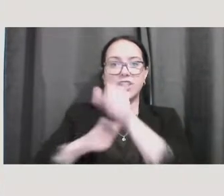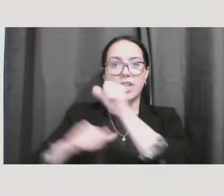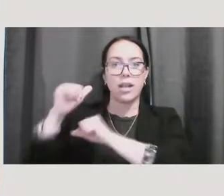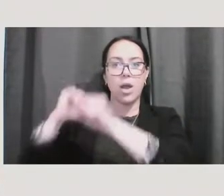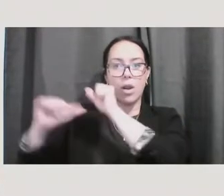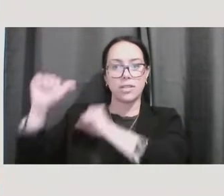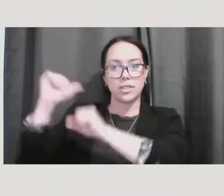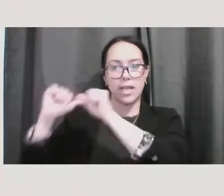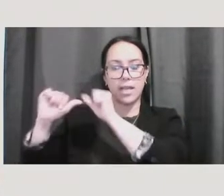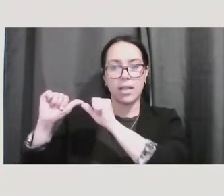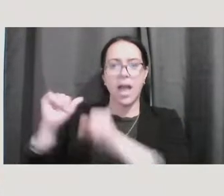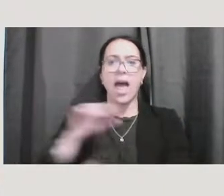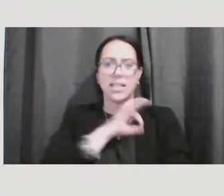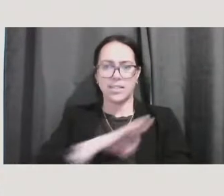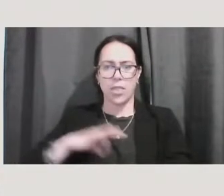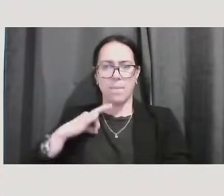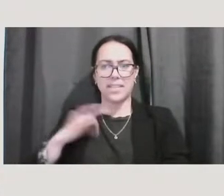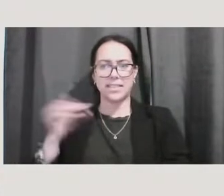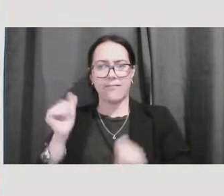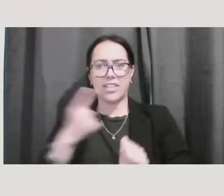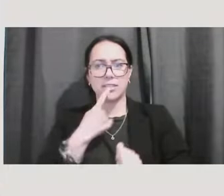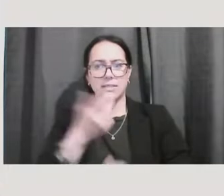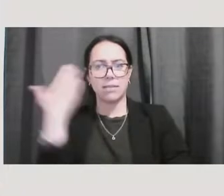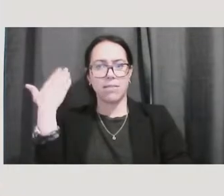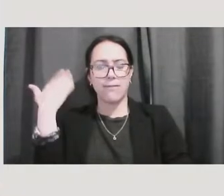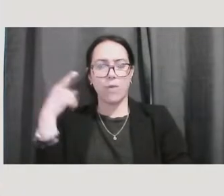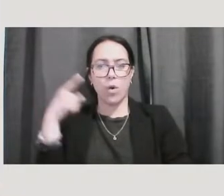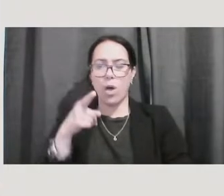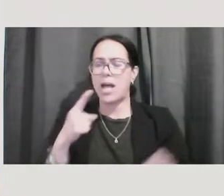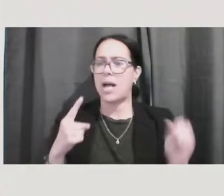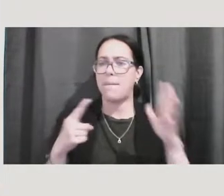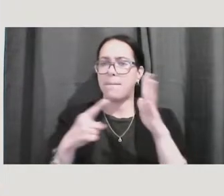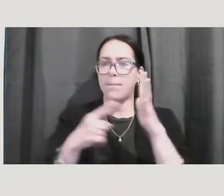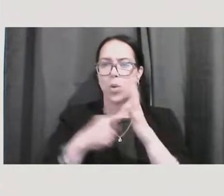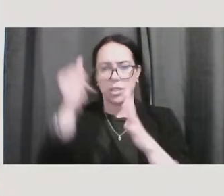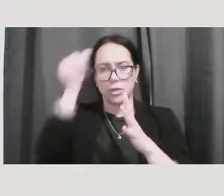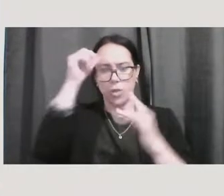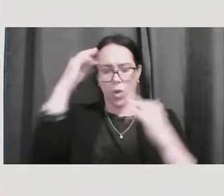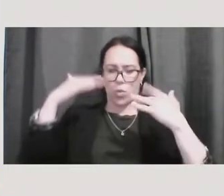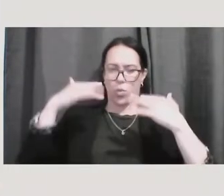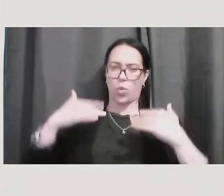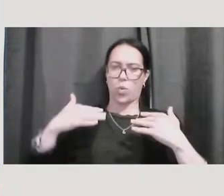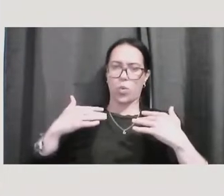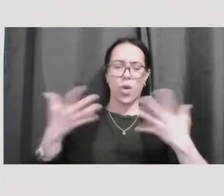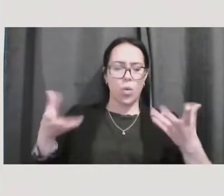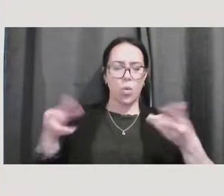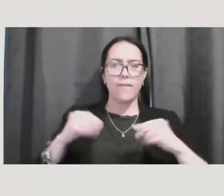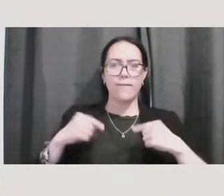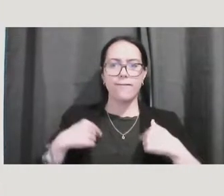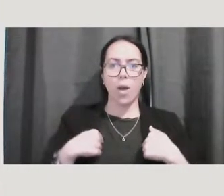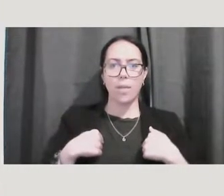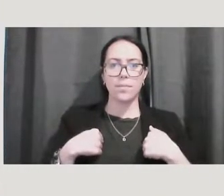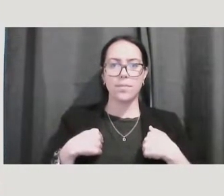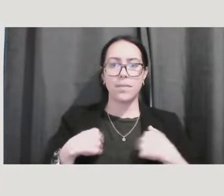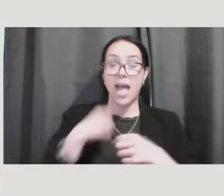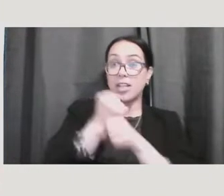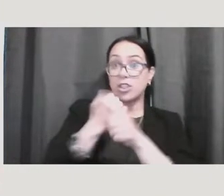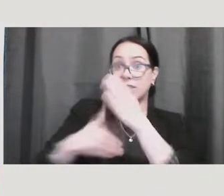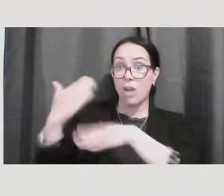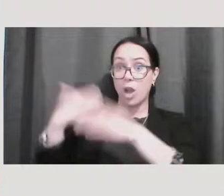very important you know who you are where you come from so genealogy whakapapa didn't just start with the